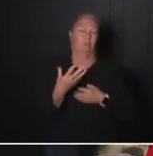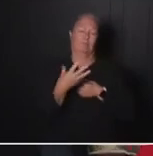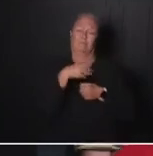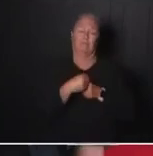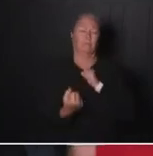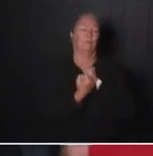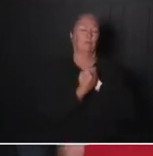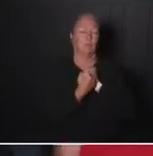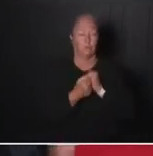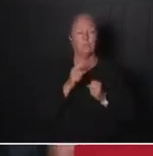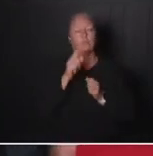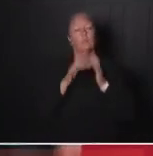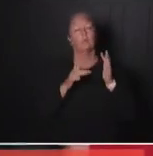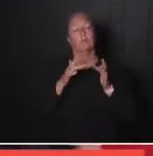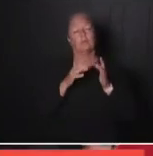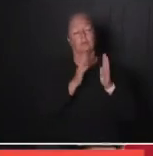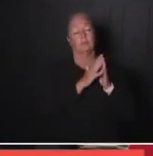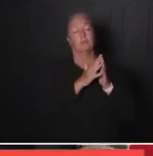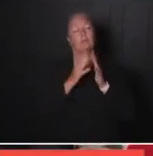And that website,